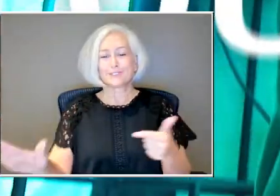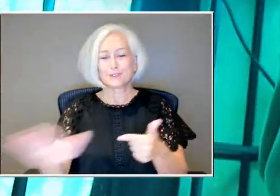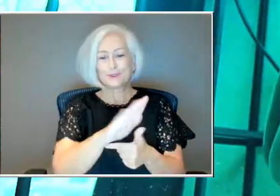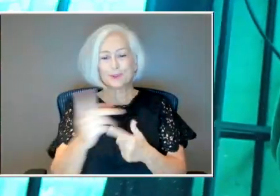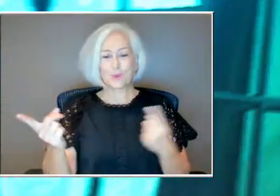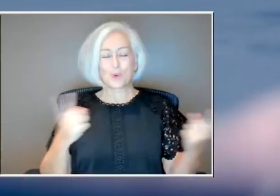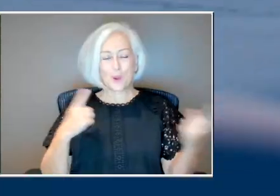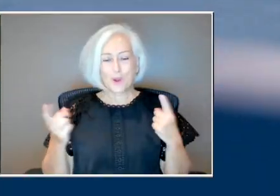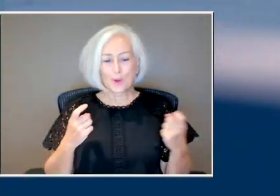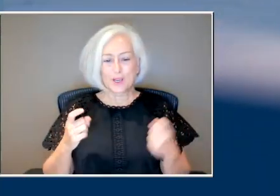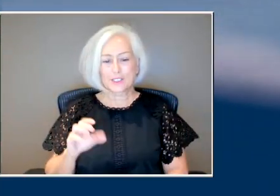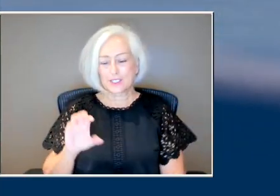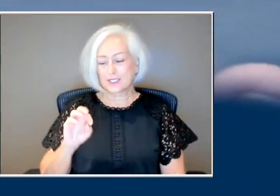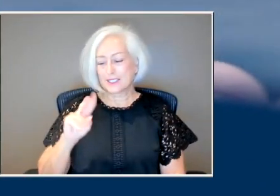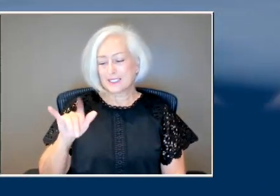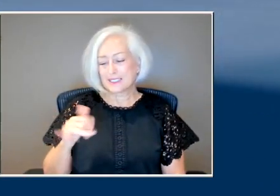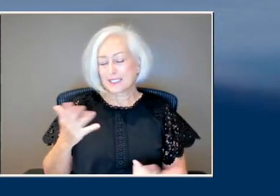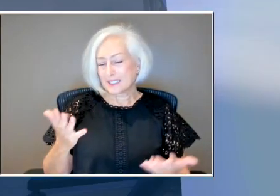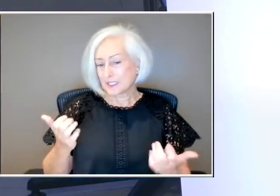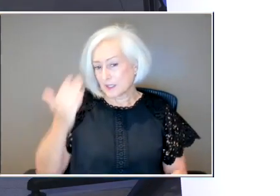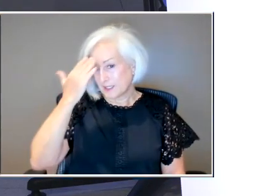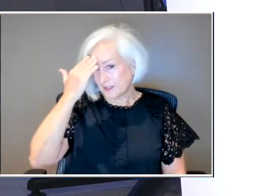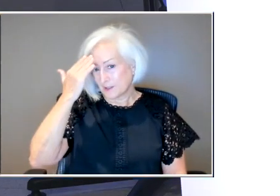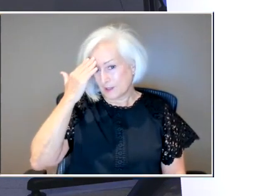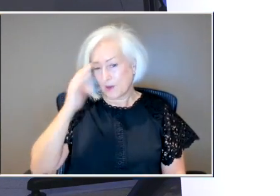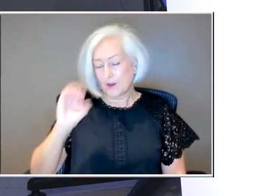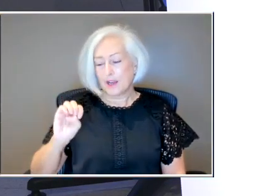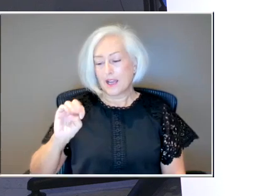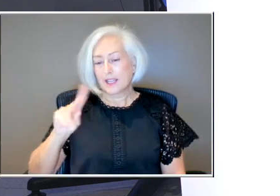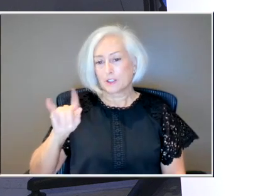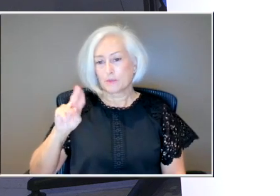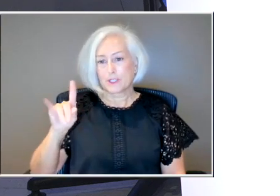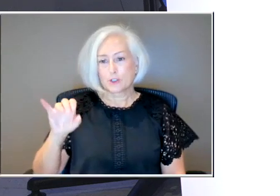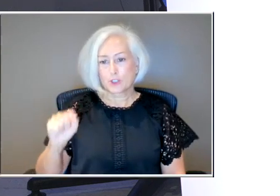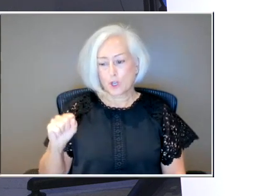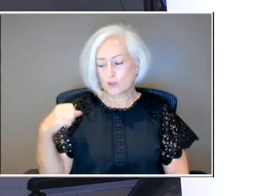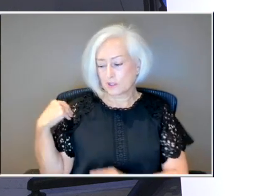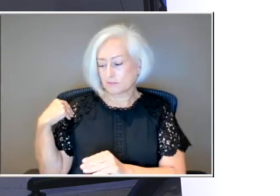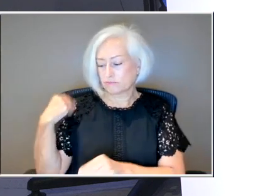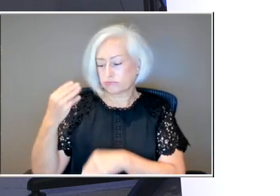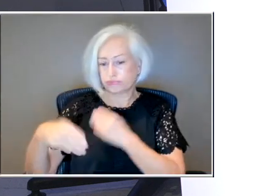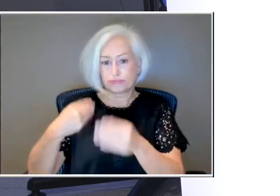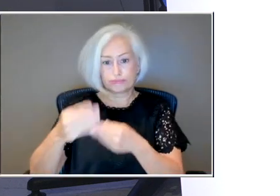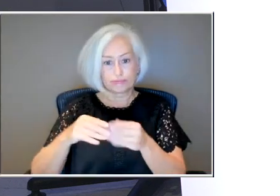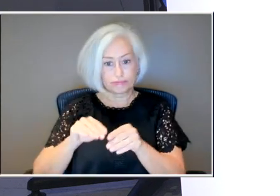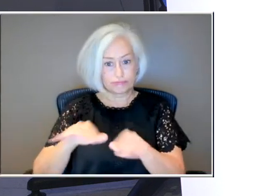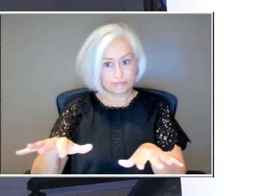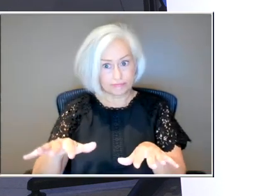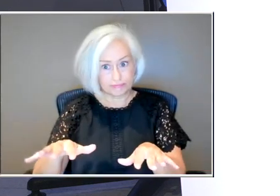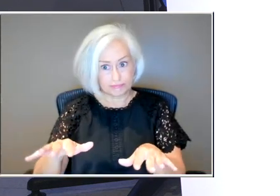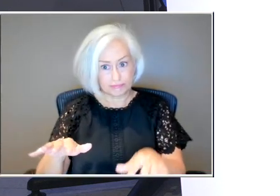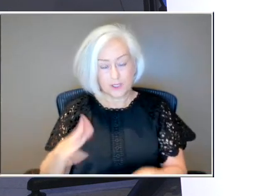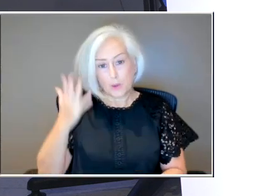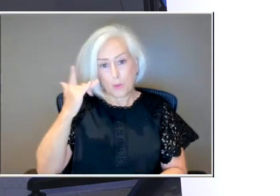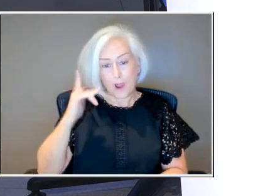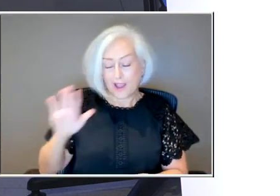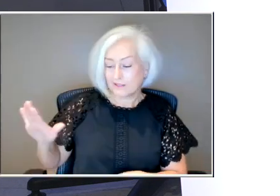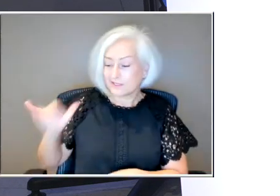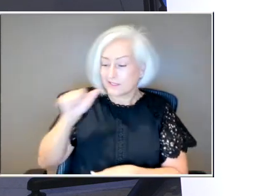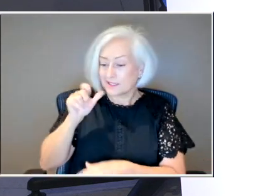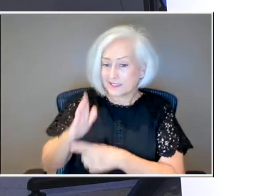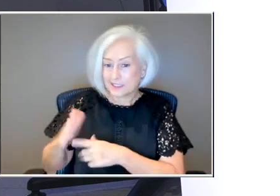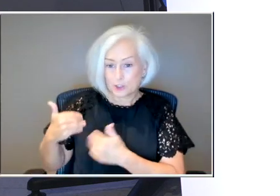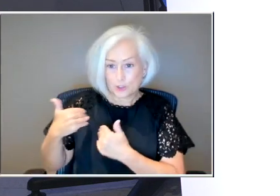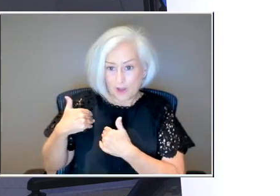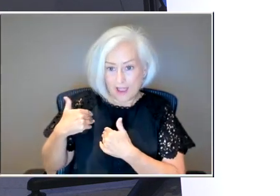to know if endometriosis is hereditary. So Cindy's sister had it, but Cindy